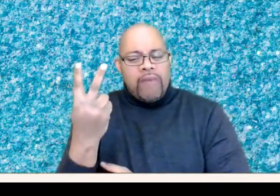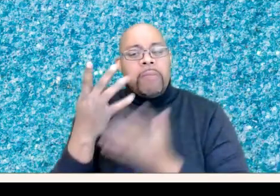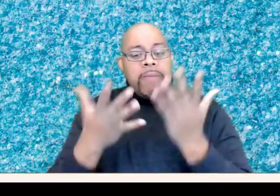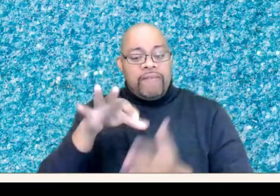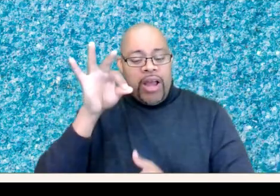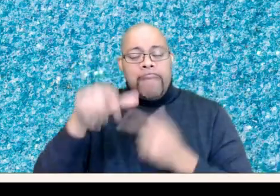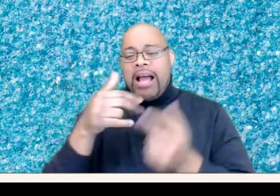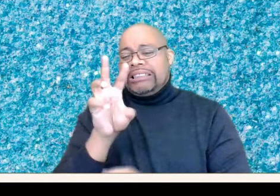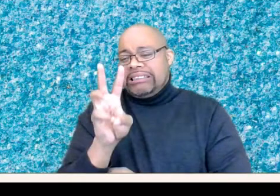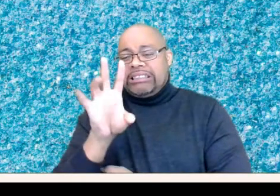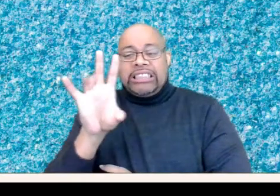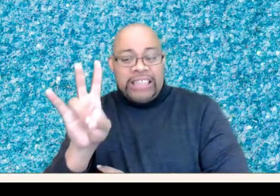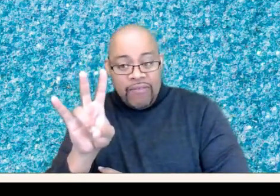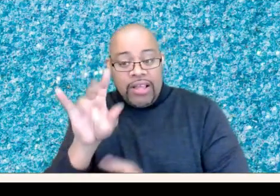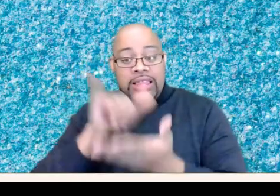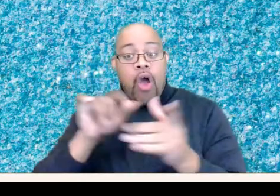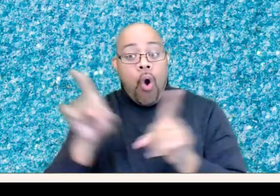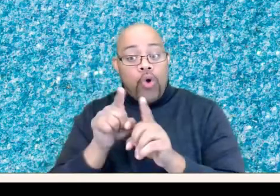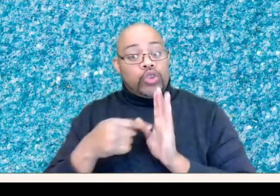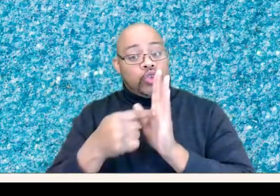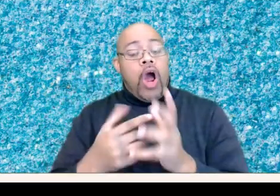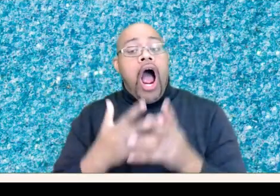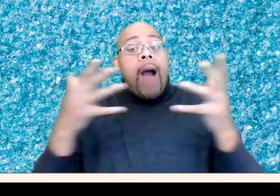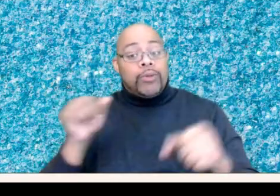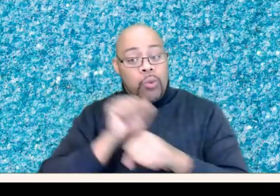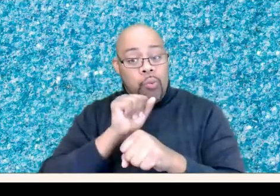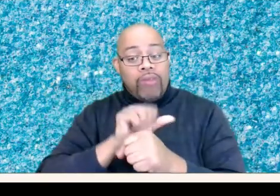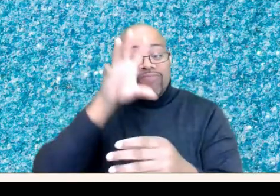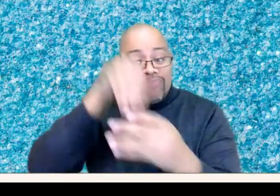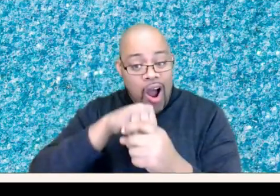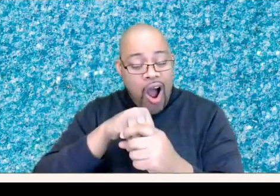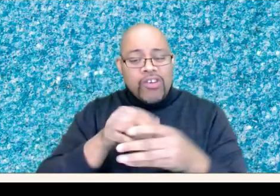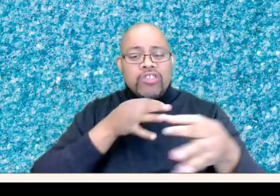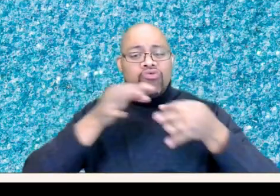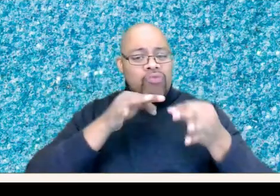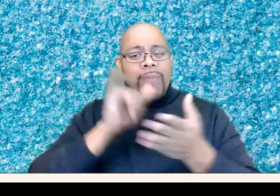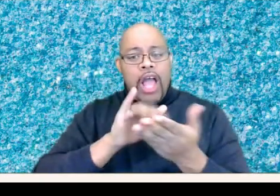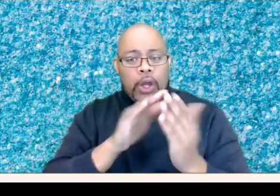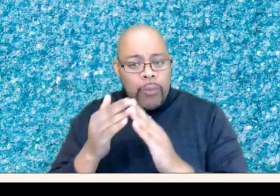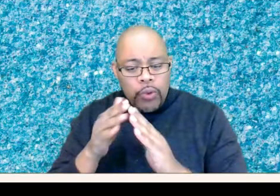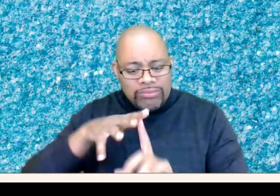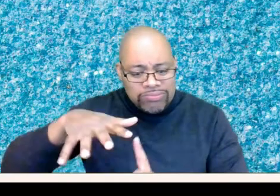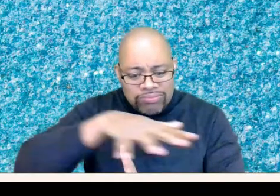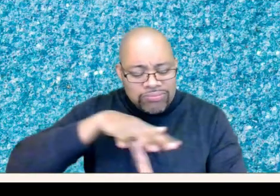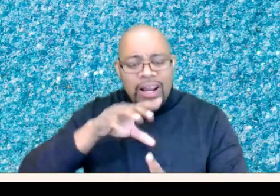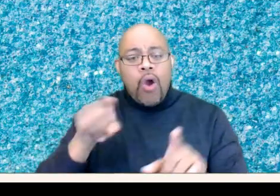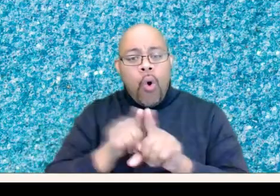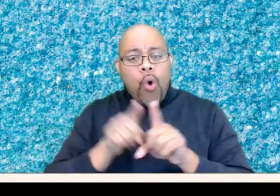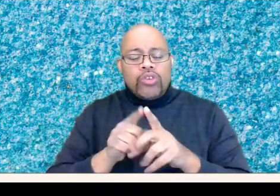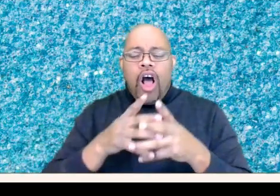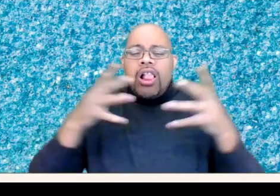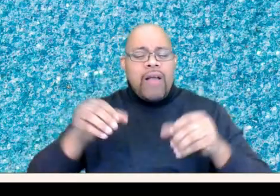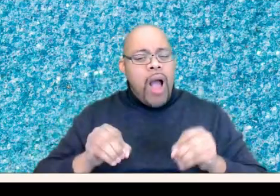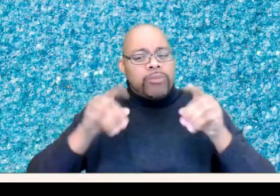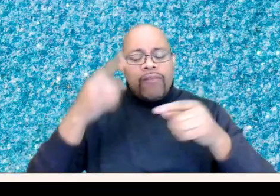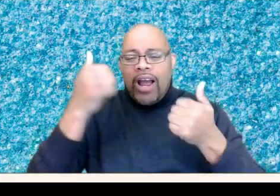about 6 or 7, which also shows you how much work it goes into describing these communities, and also the rich opportunities